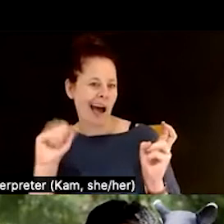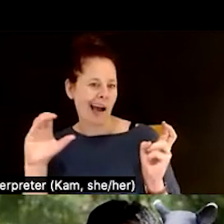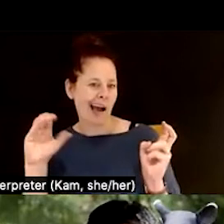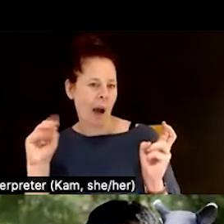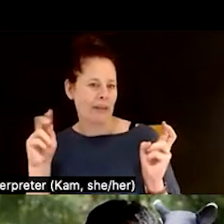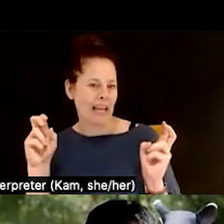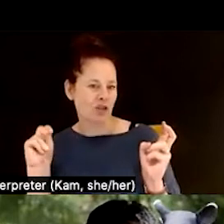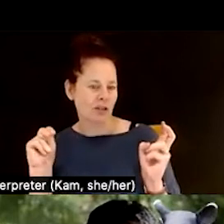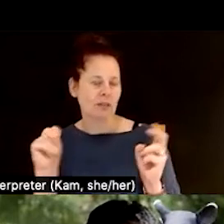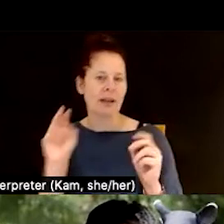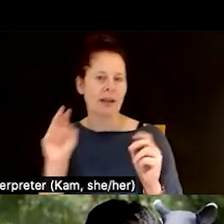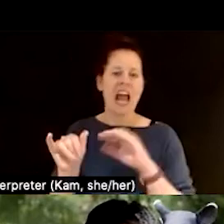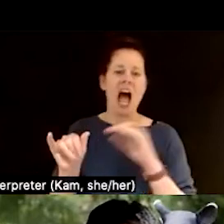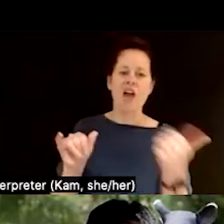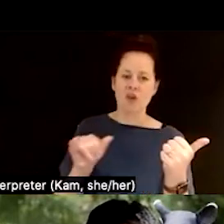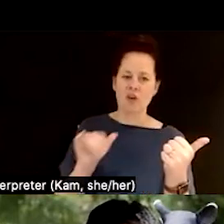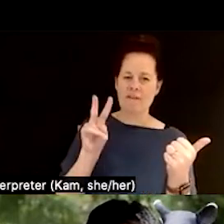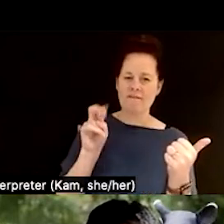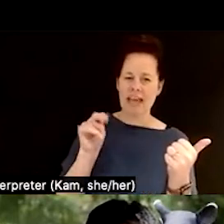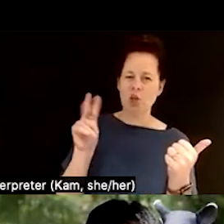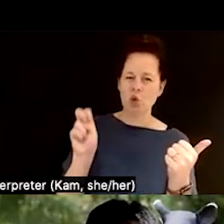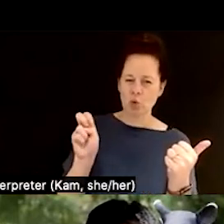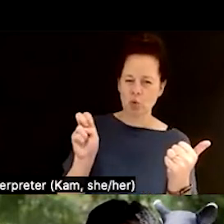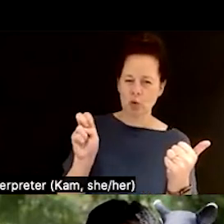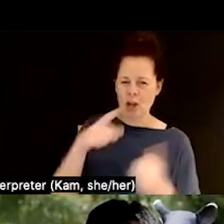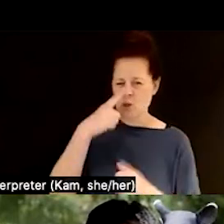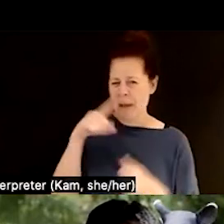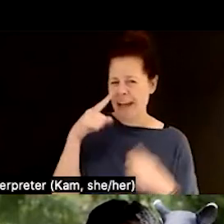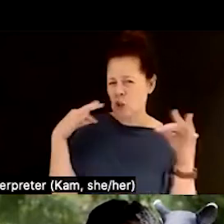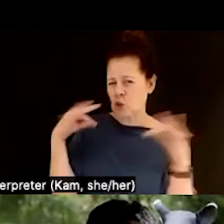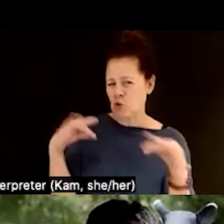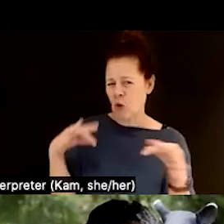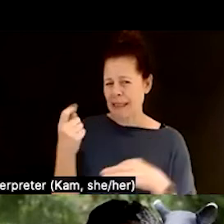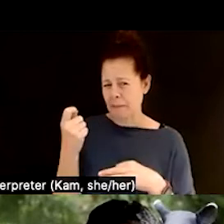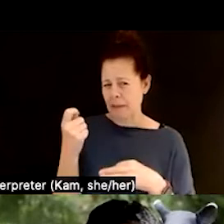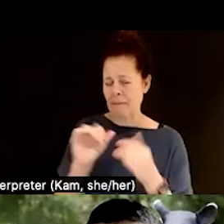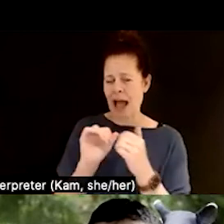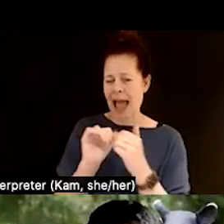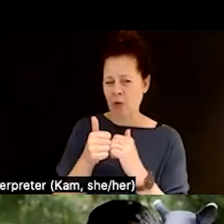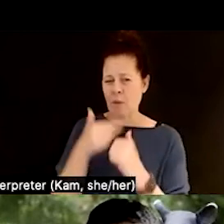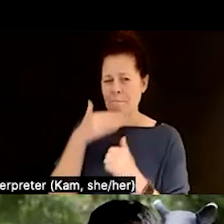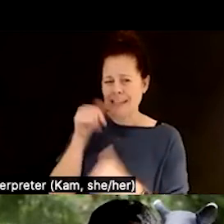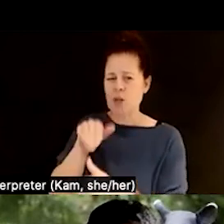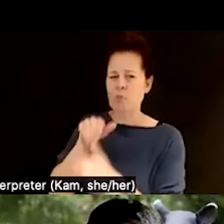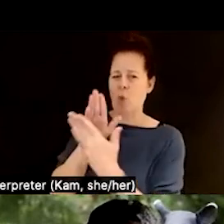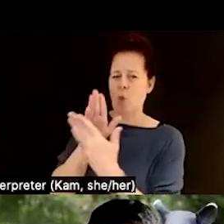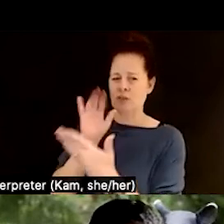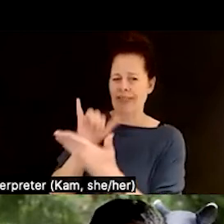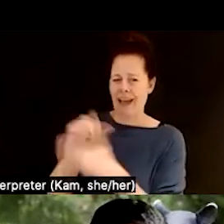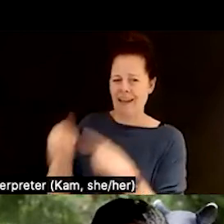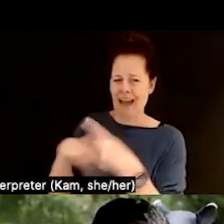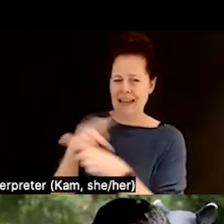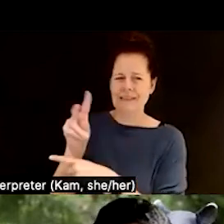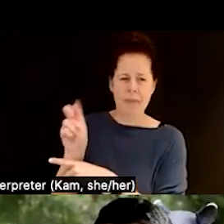and sectors. Can you describe a bit about how to best approach these spaces with